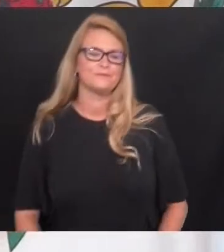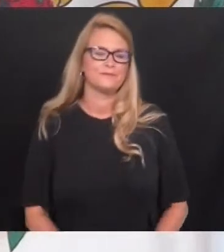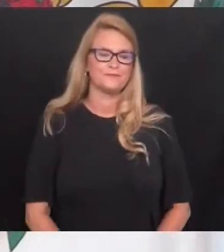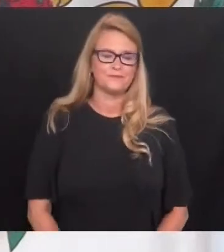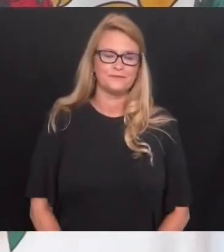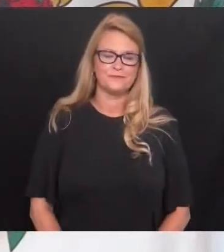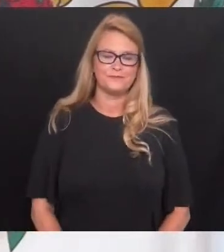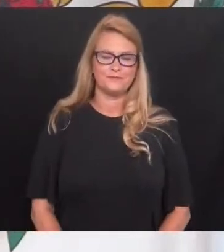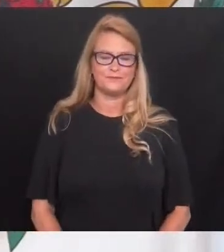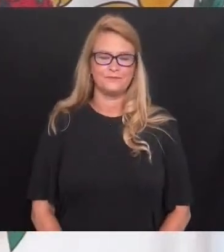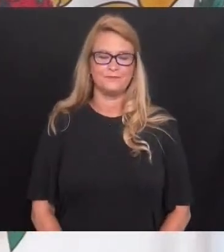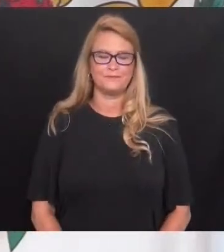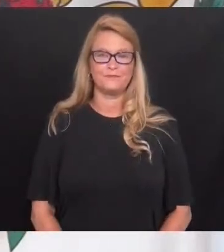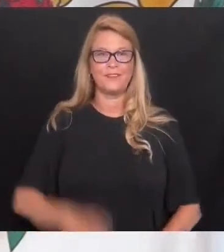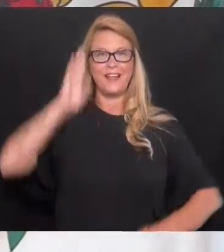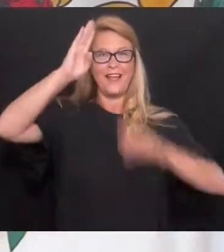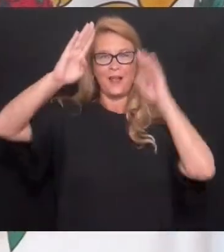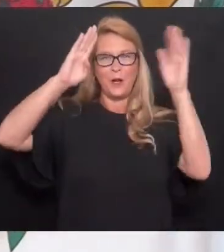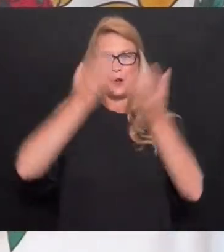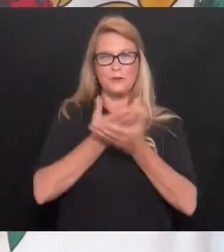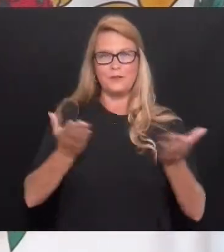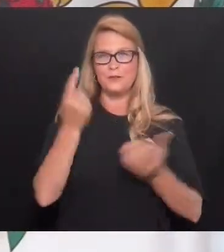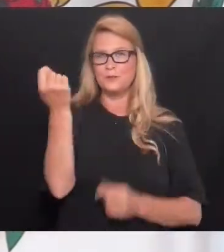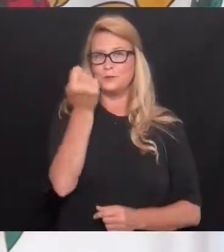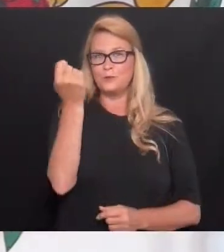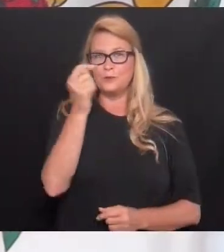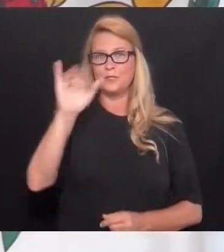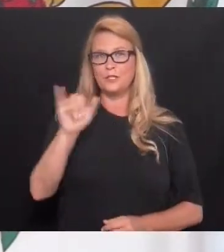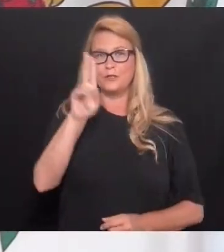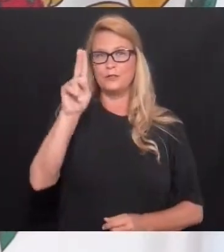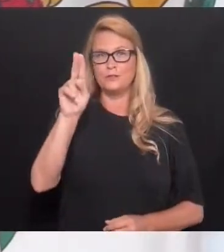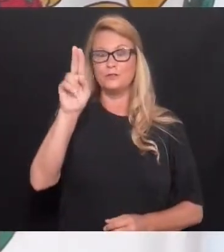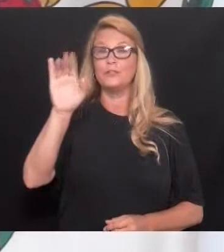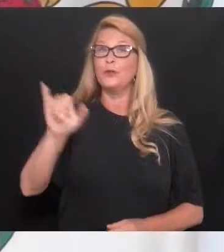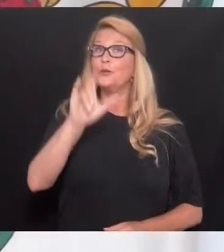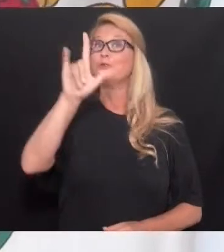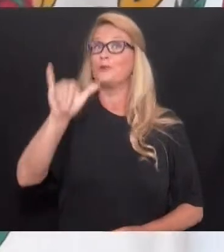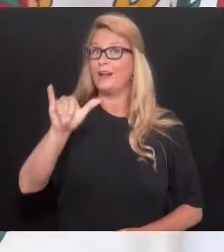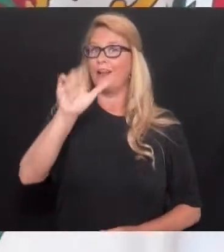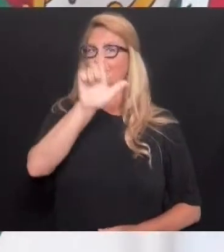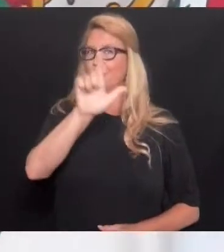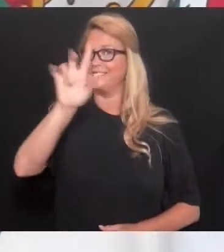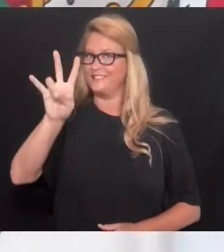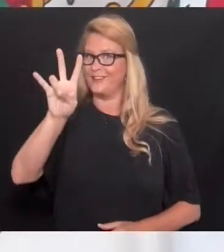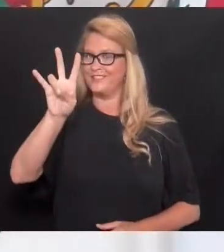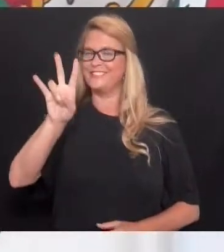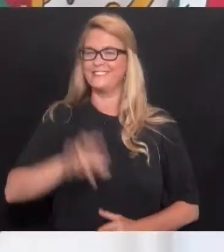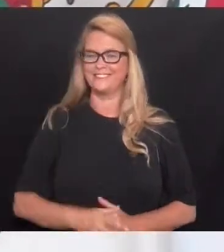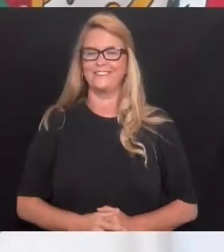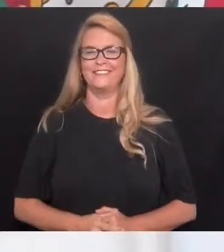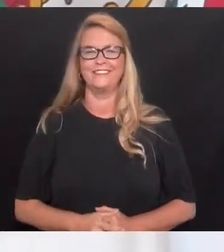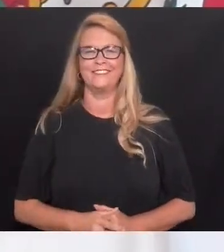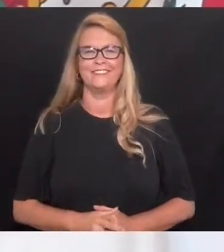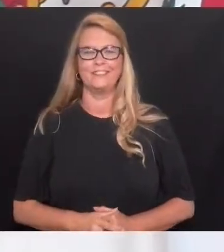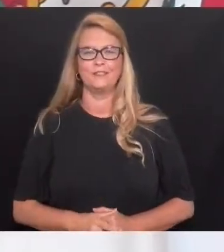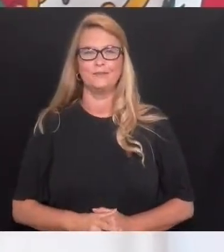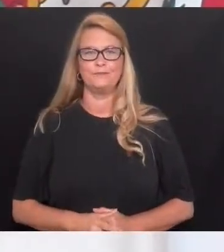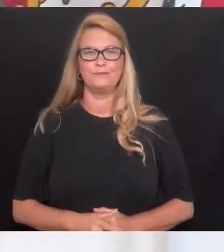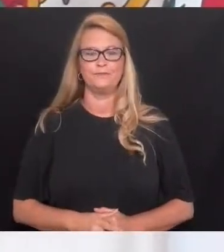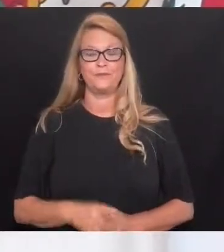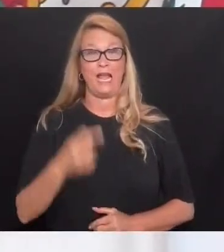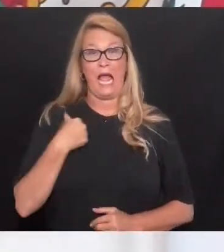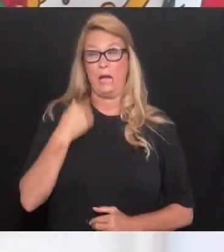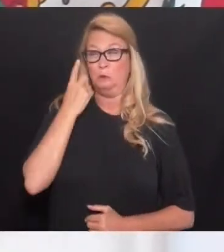Hello, everyone. It's Tuesday, June the 27th. Or July 27th, I'm sorry. I just came out